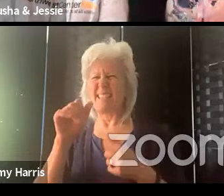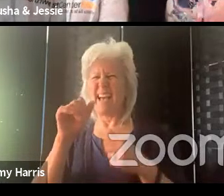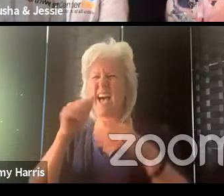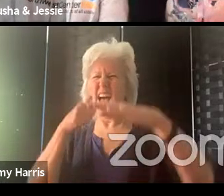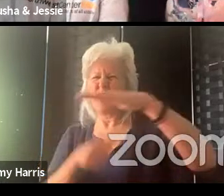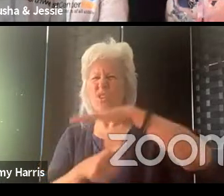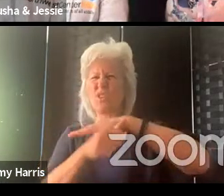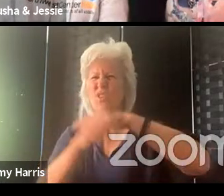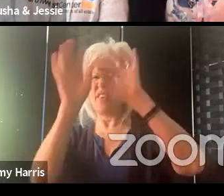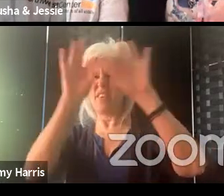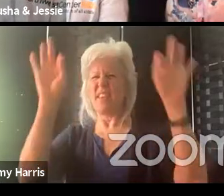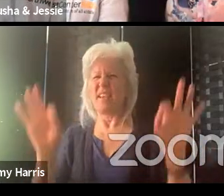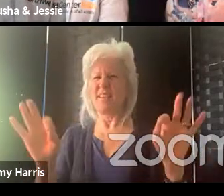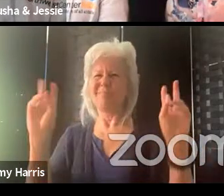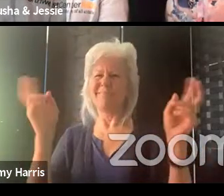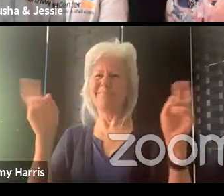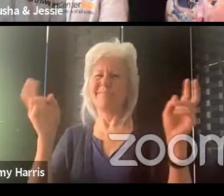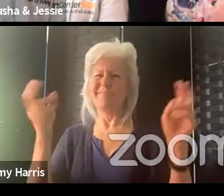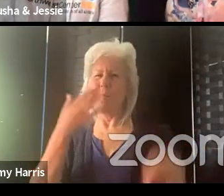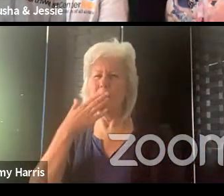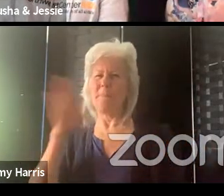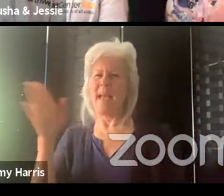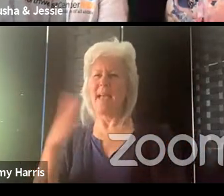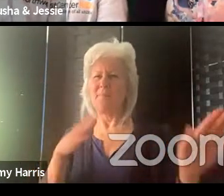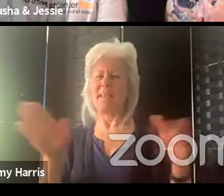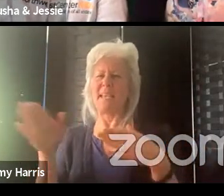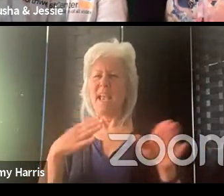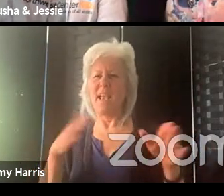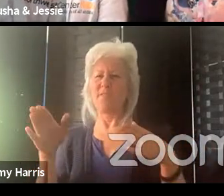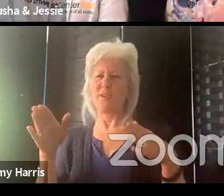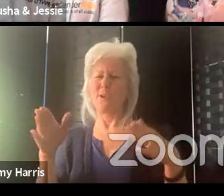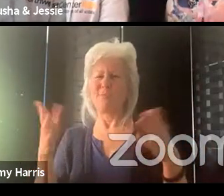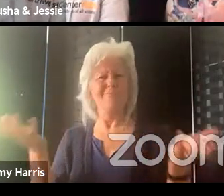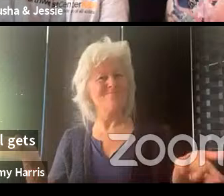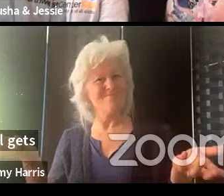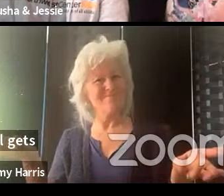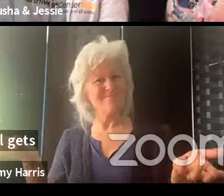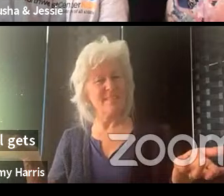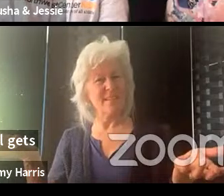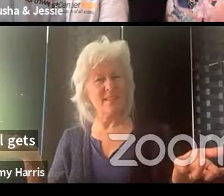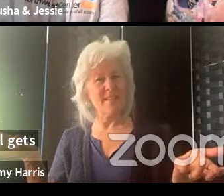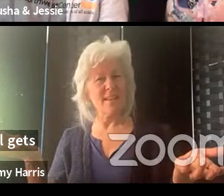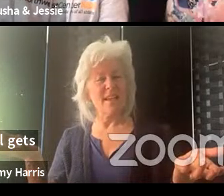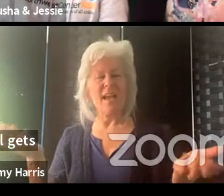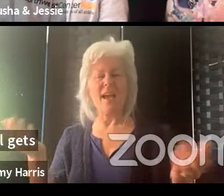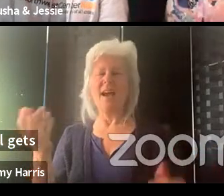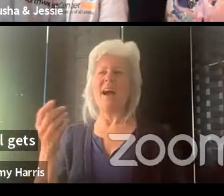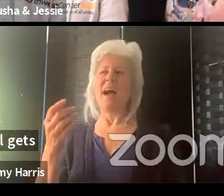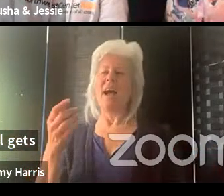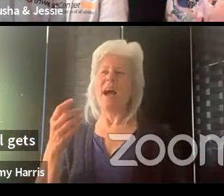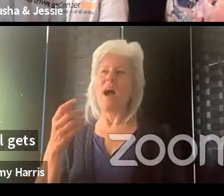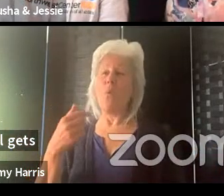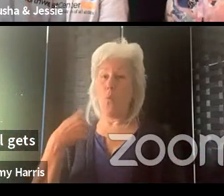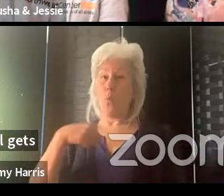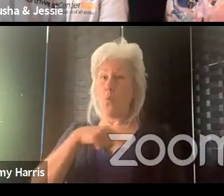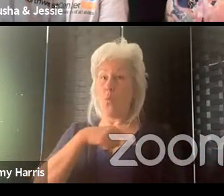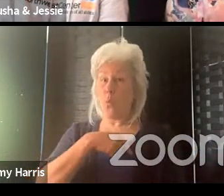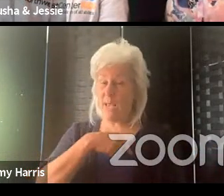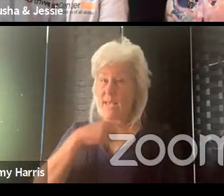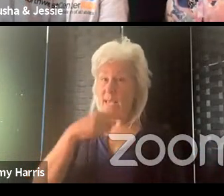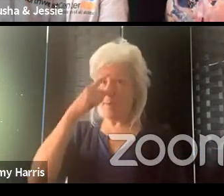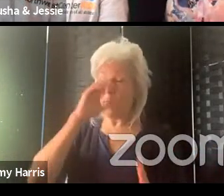of bad behavior. At CHILD, we're grounded in the belief that behavior is a clue, not the